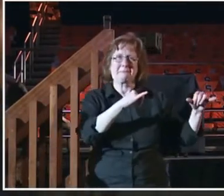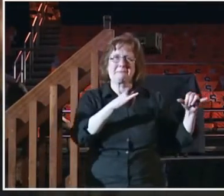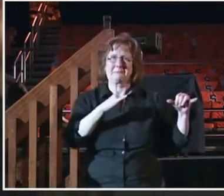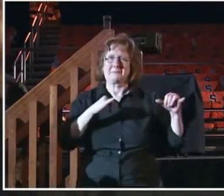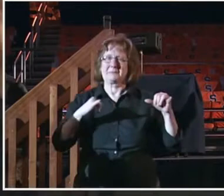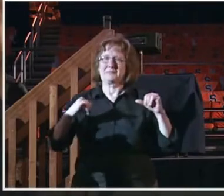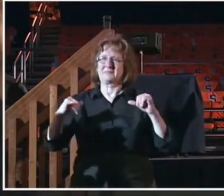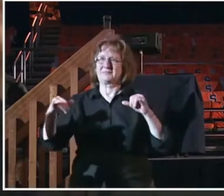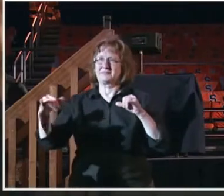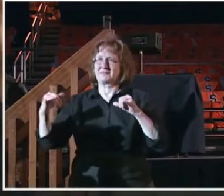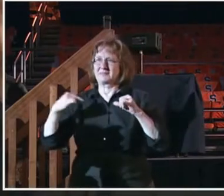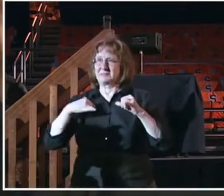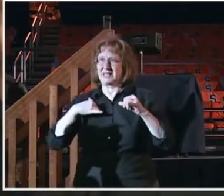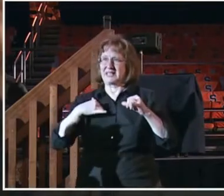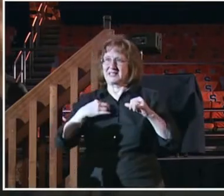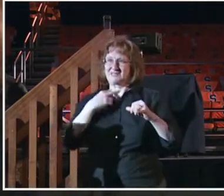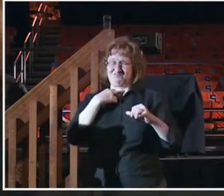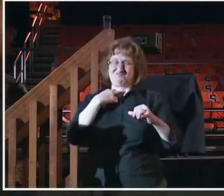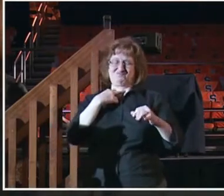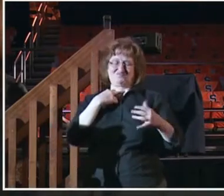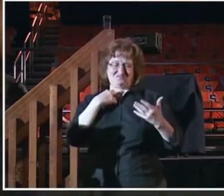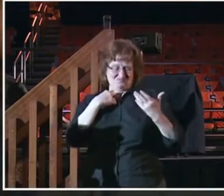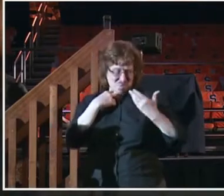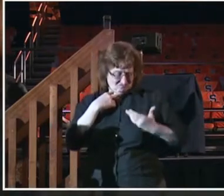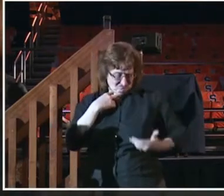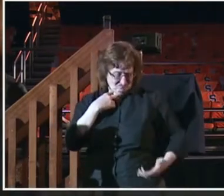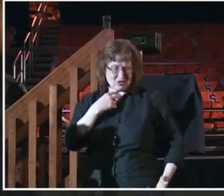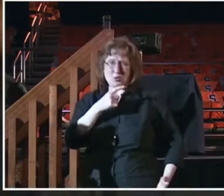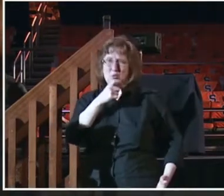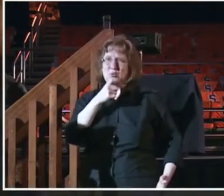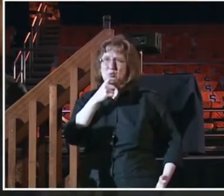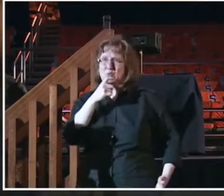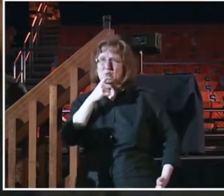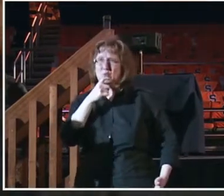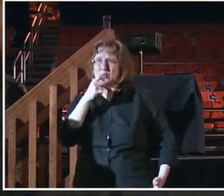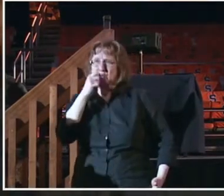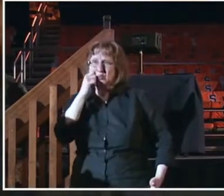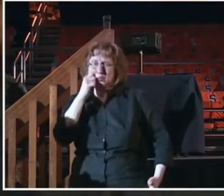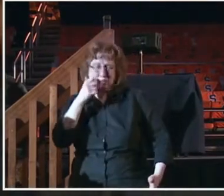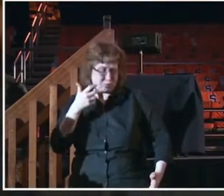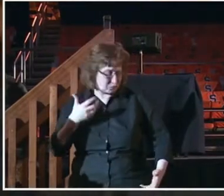Am I trapped in my armor?